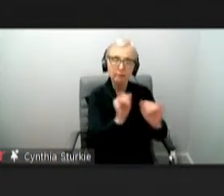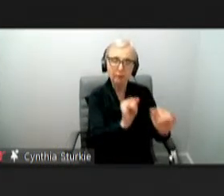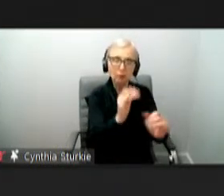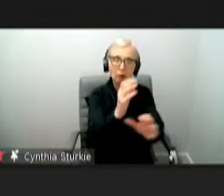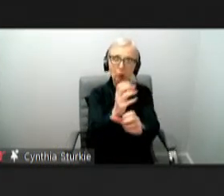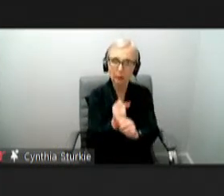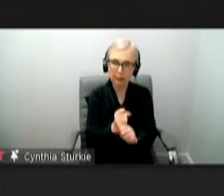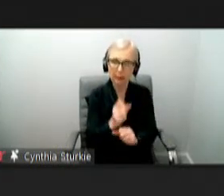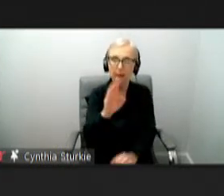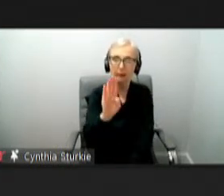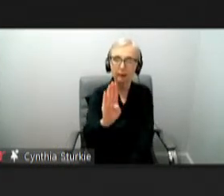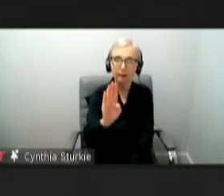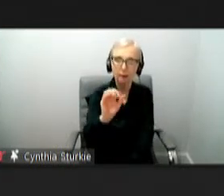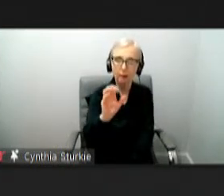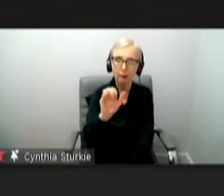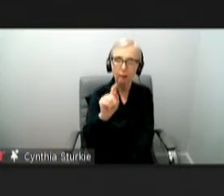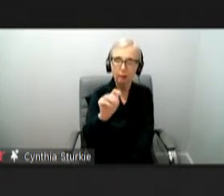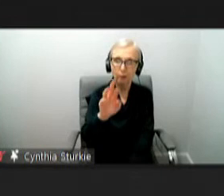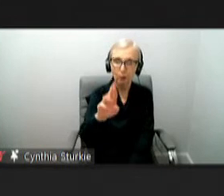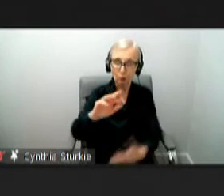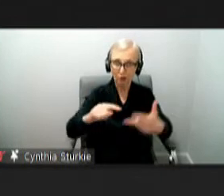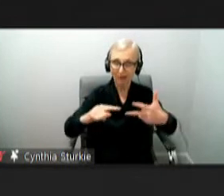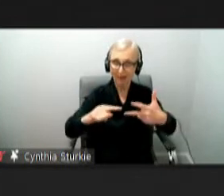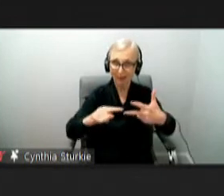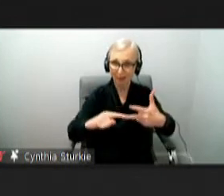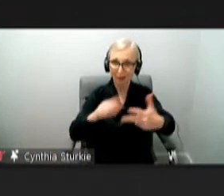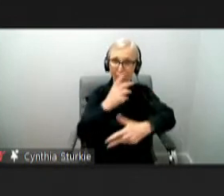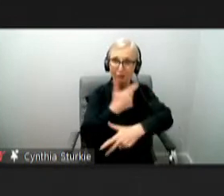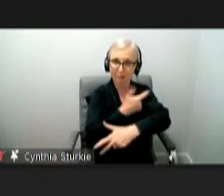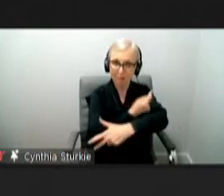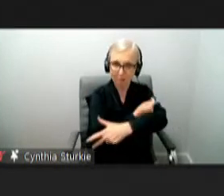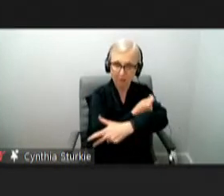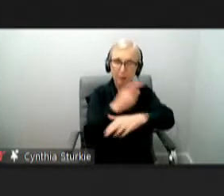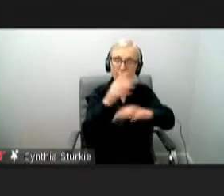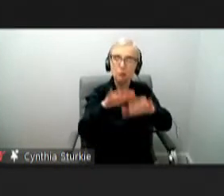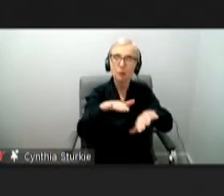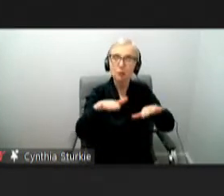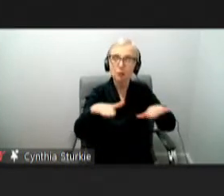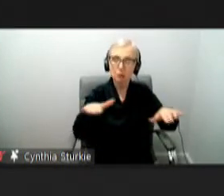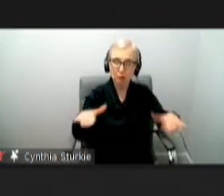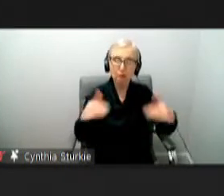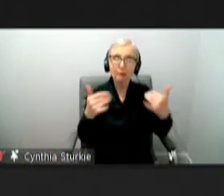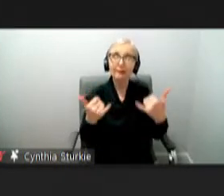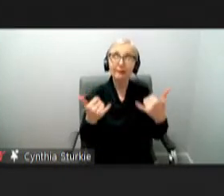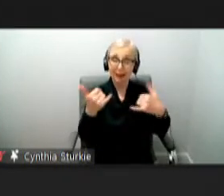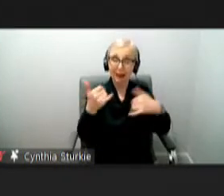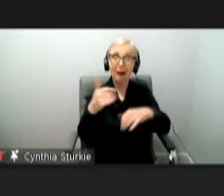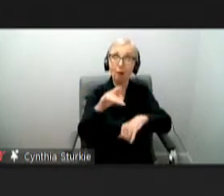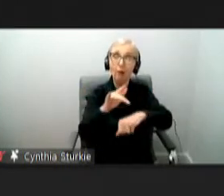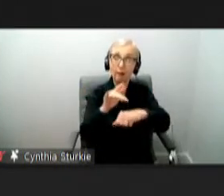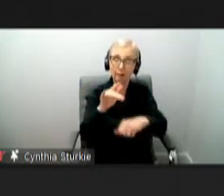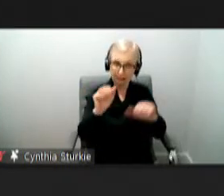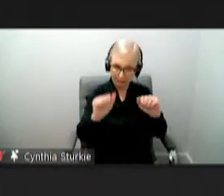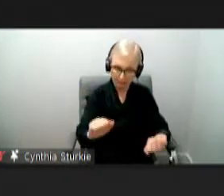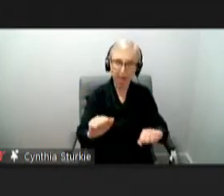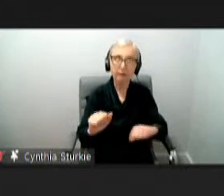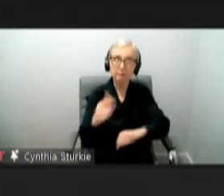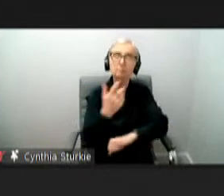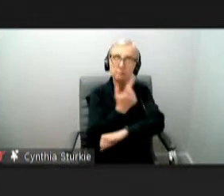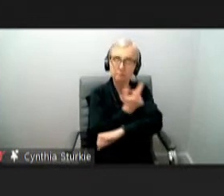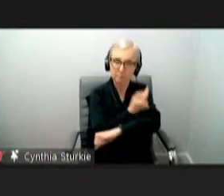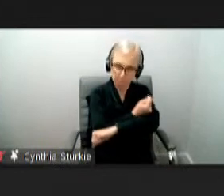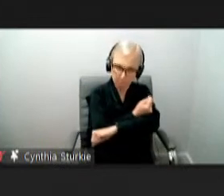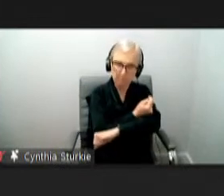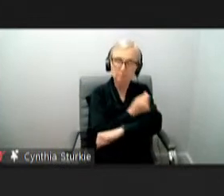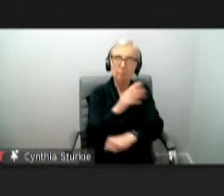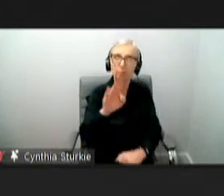their booster doses. And of course, booster doses now eligible, our children now eligible for booster doses as well. So really being up to date is what is